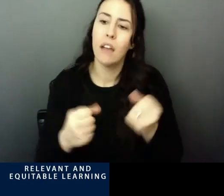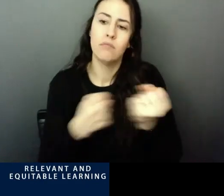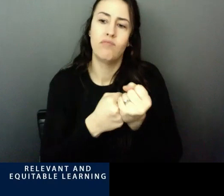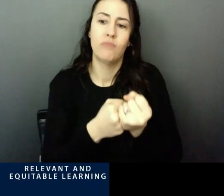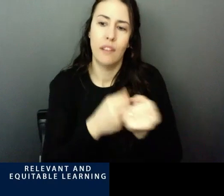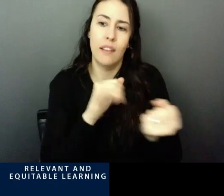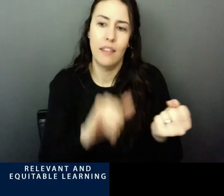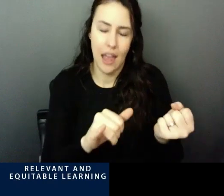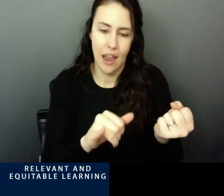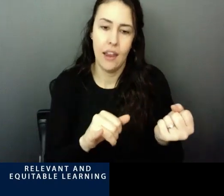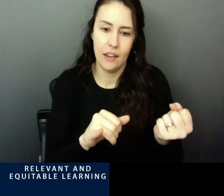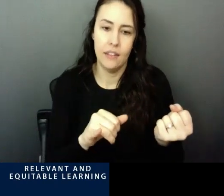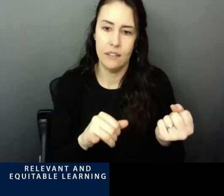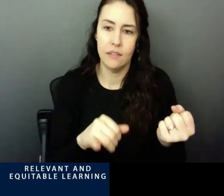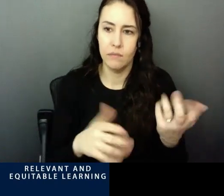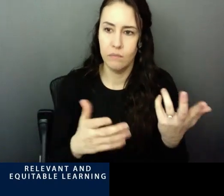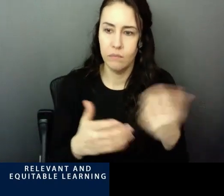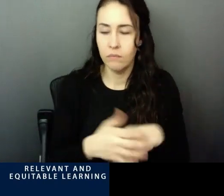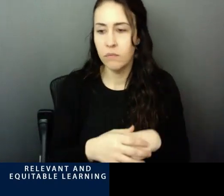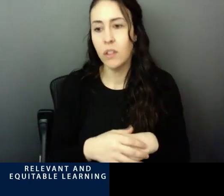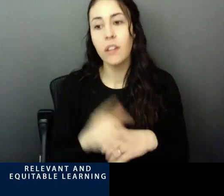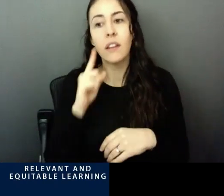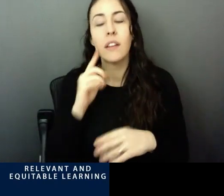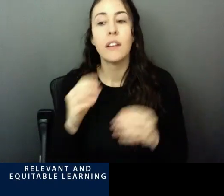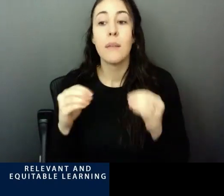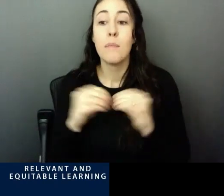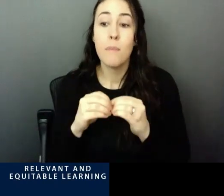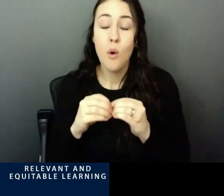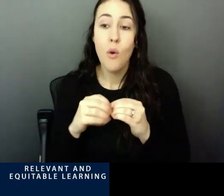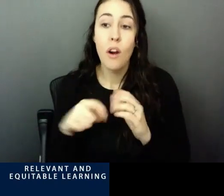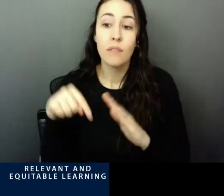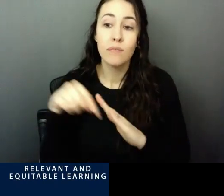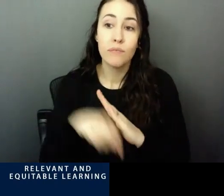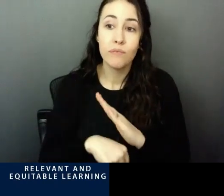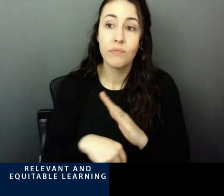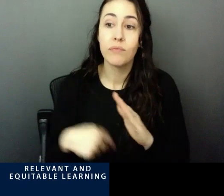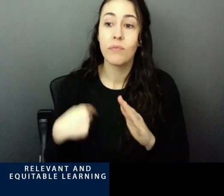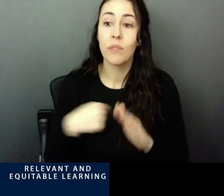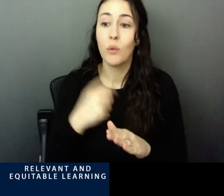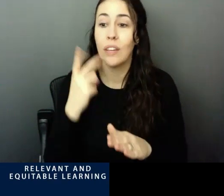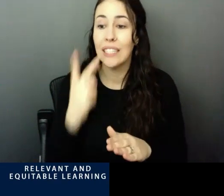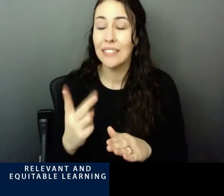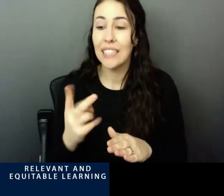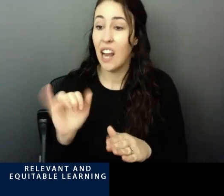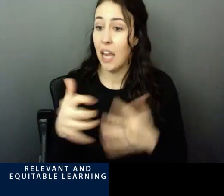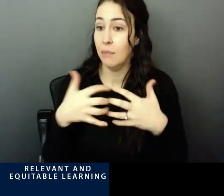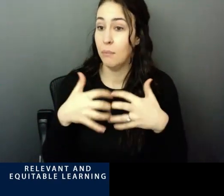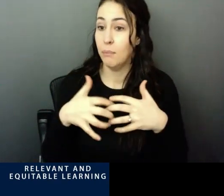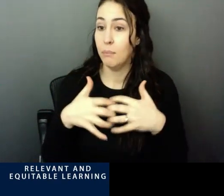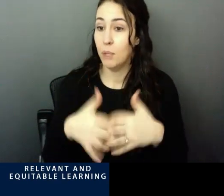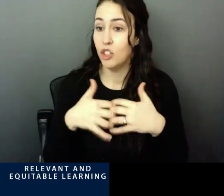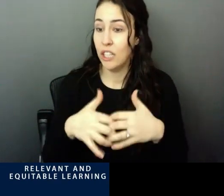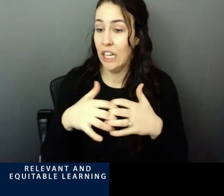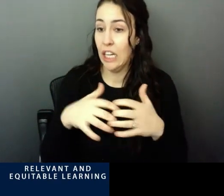skip logic and the like. But I think going a bit further as what we've seen through things such as in machine learning, where you